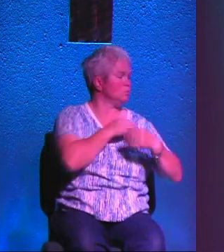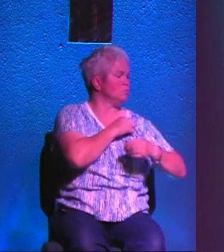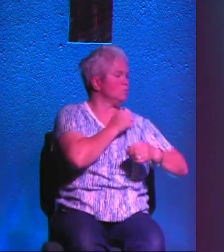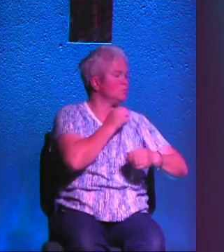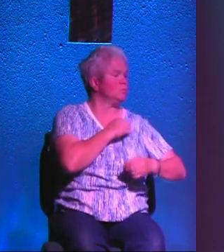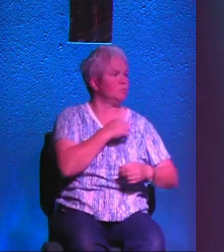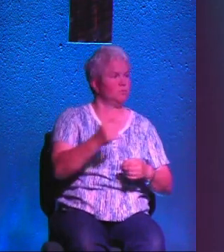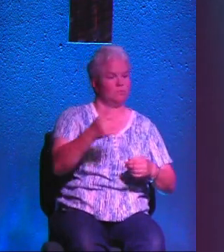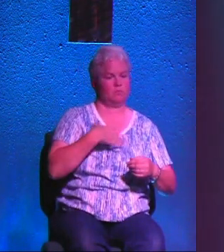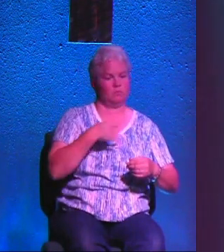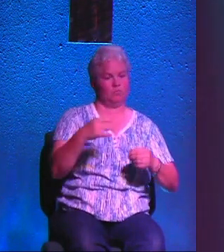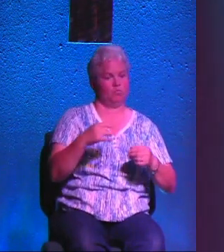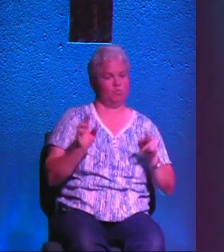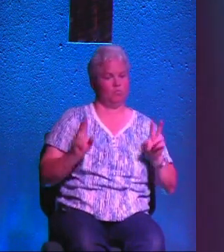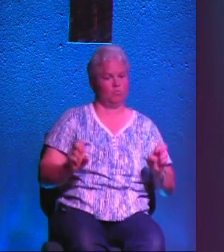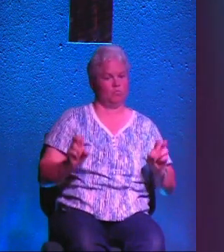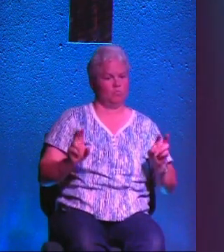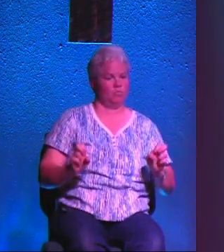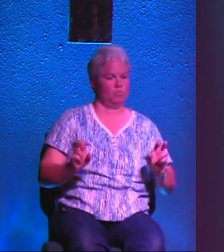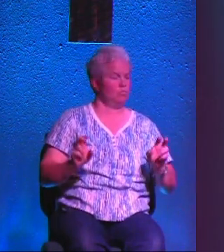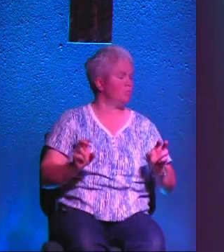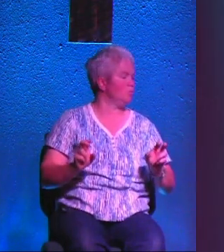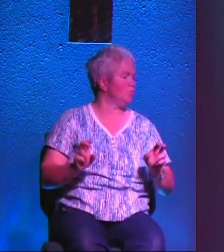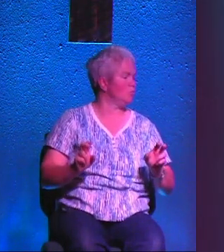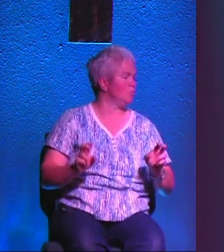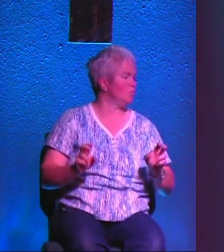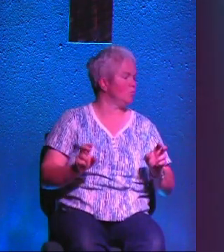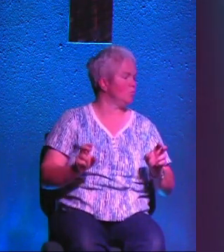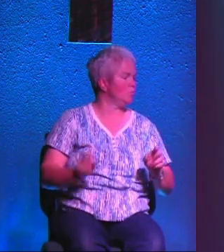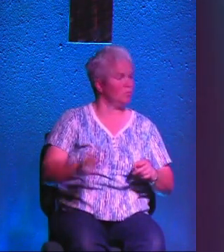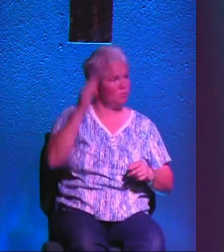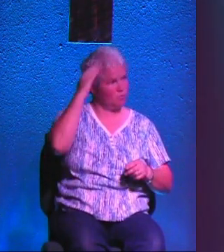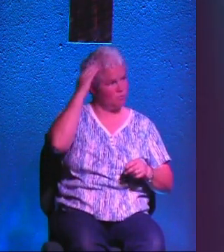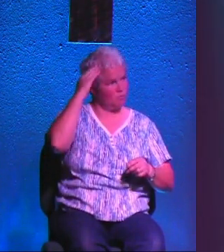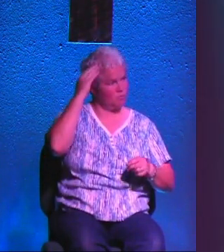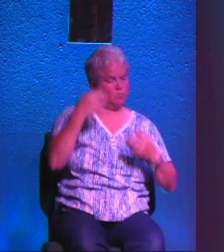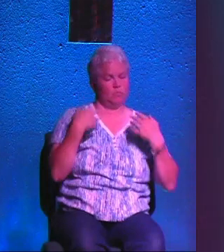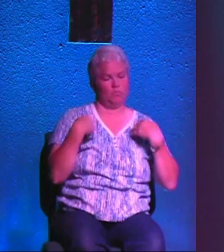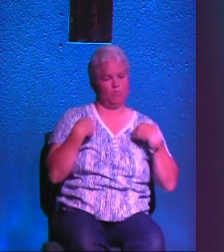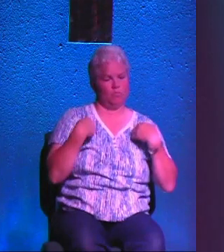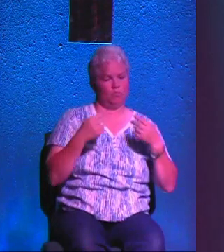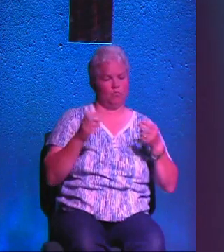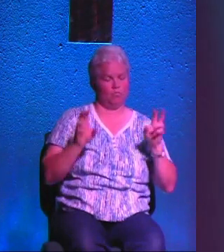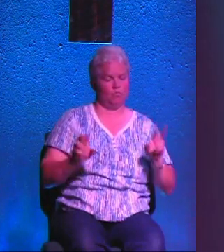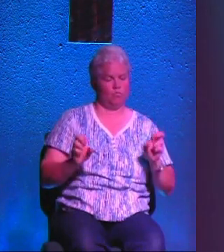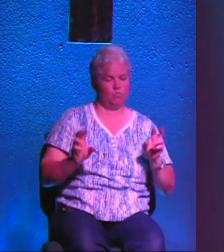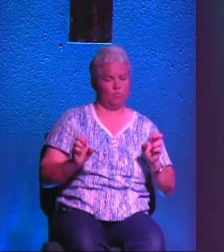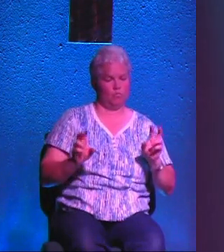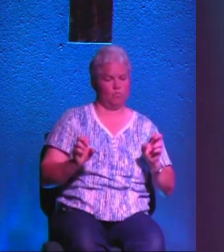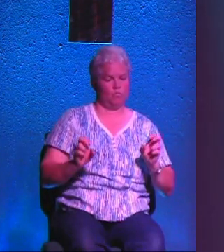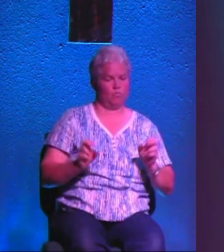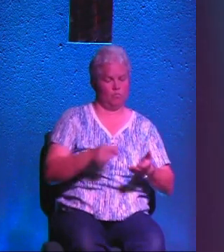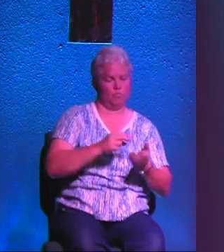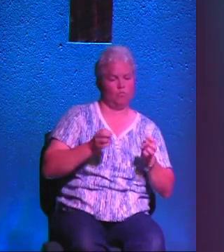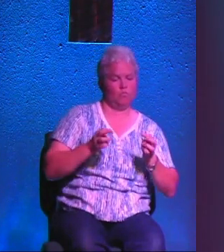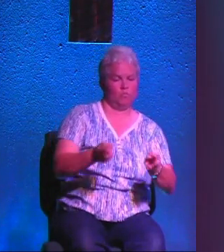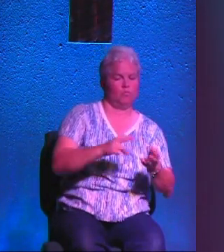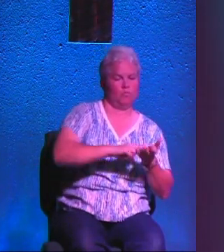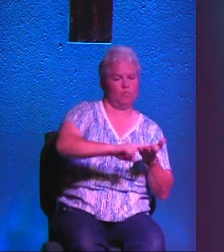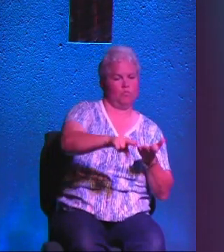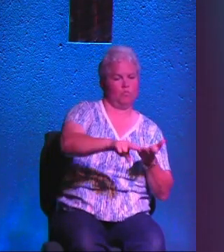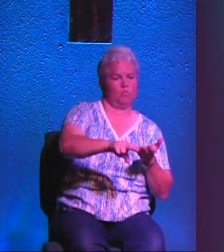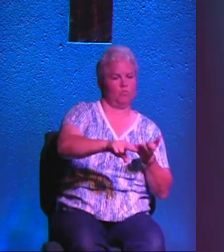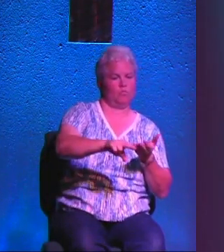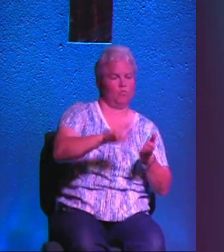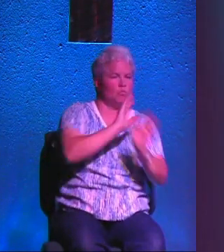treated like the enemy. Their thought is that if the body is evil, the way to holiness is to